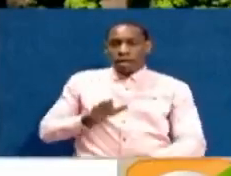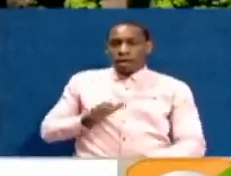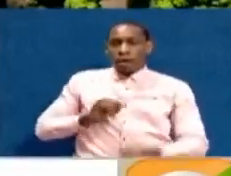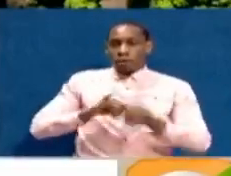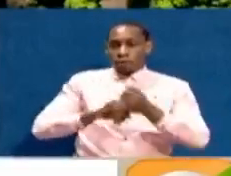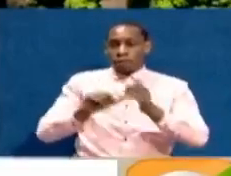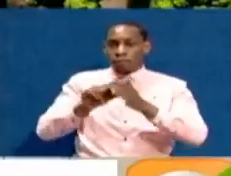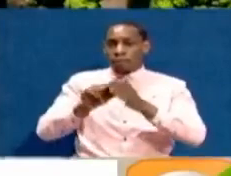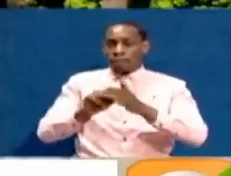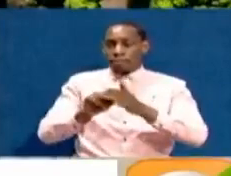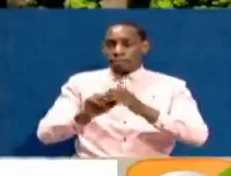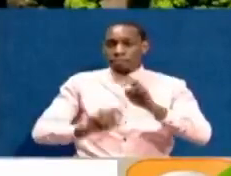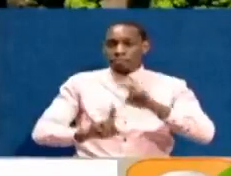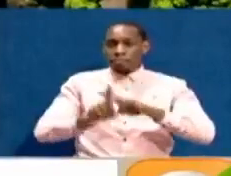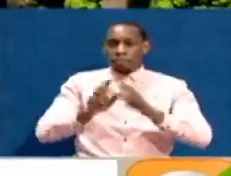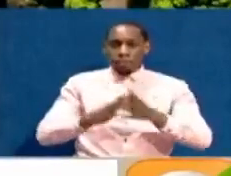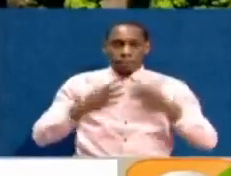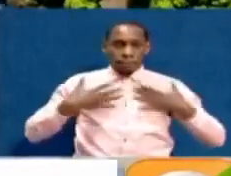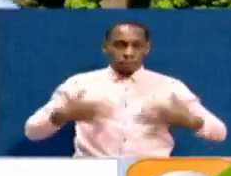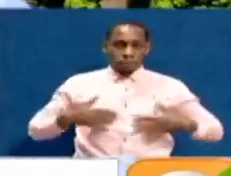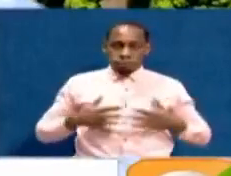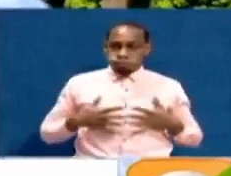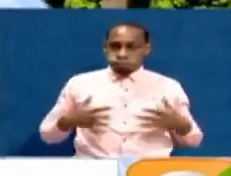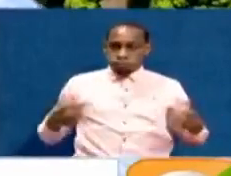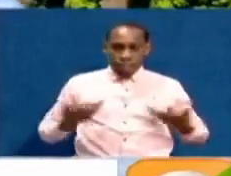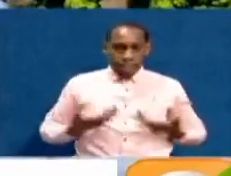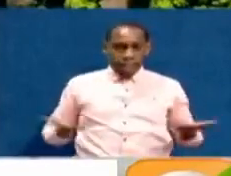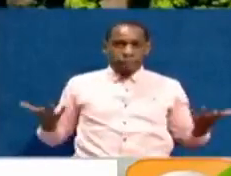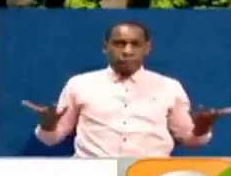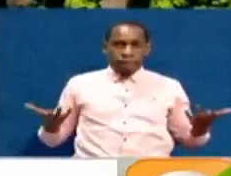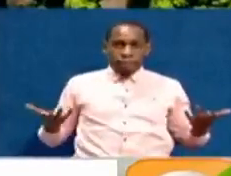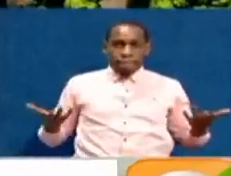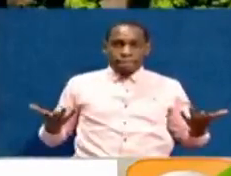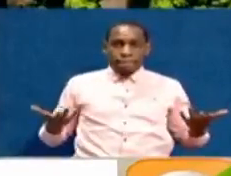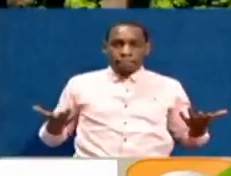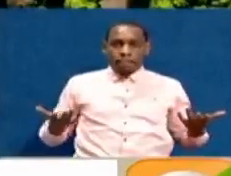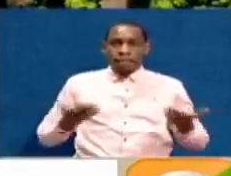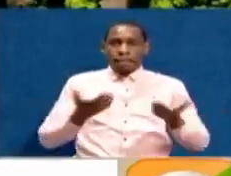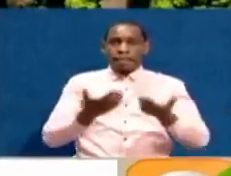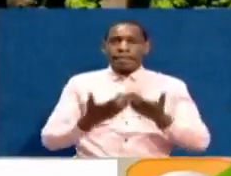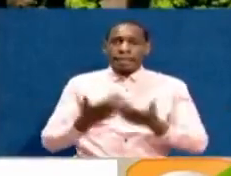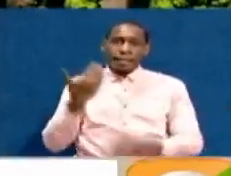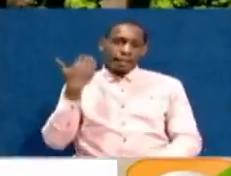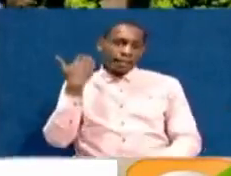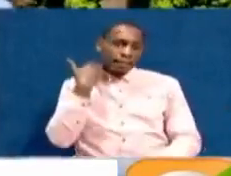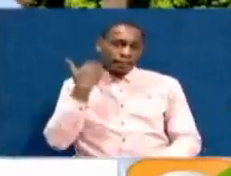complications, swelling all over, she needed blood.